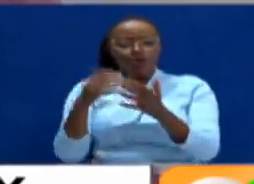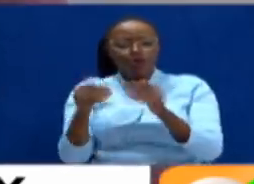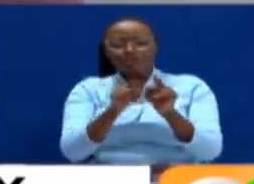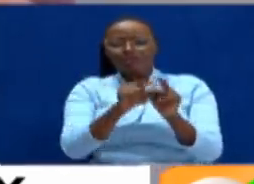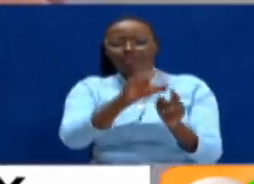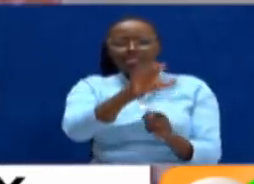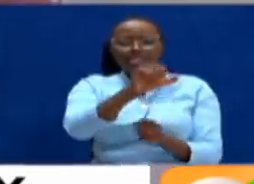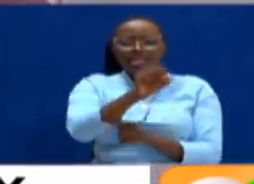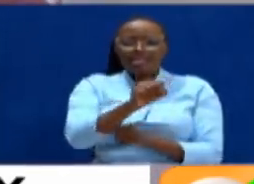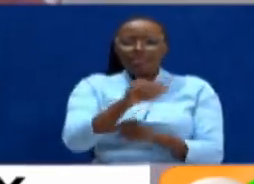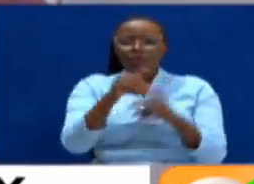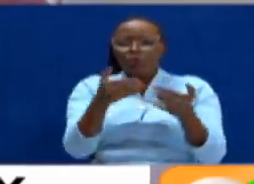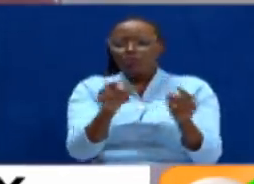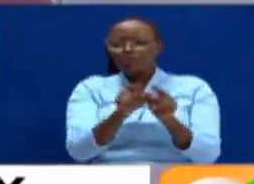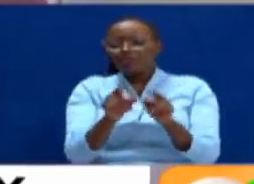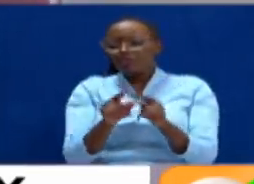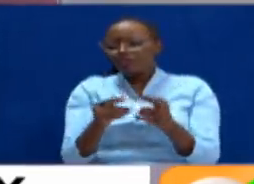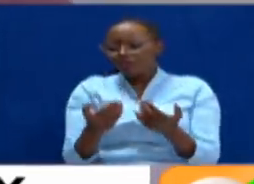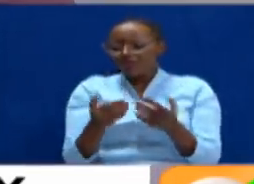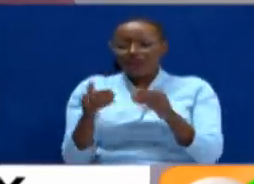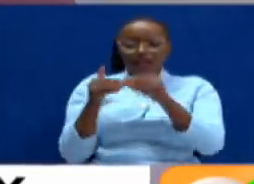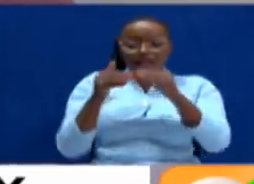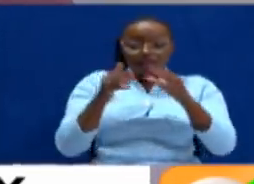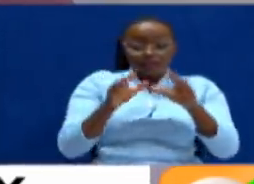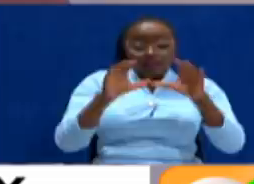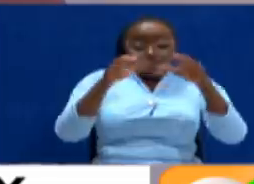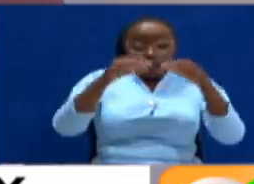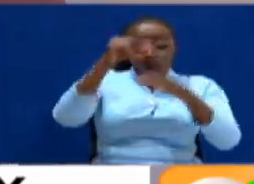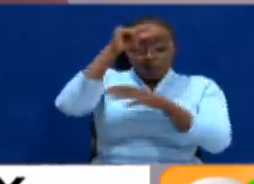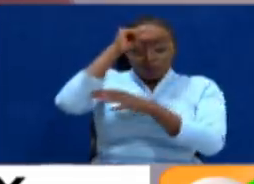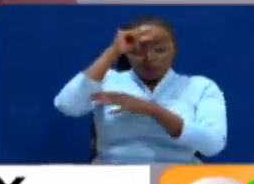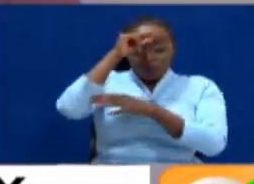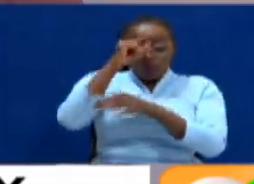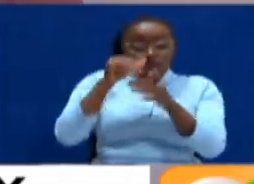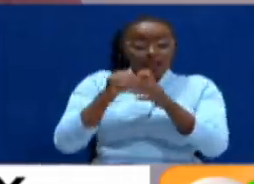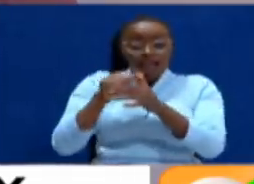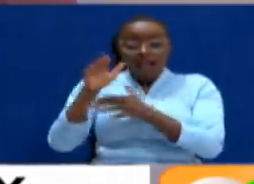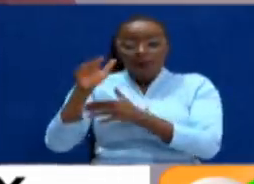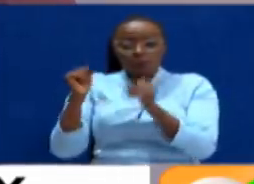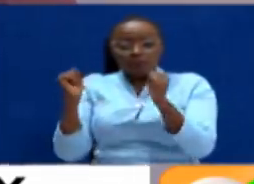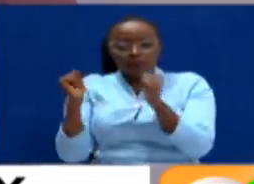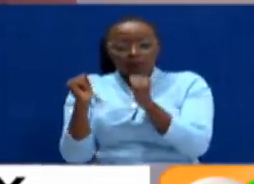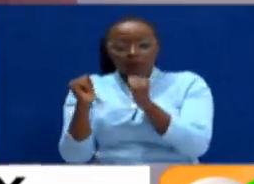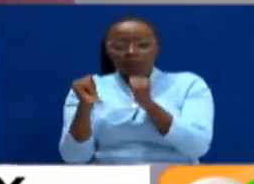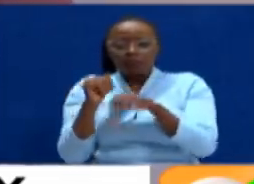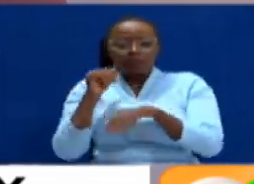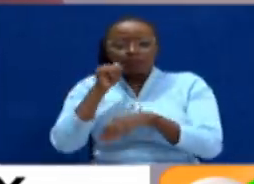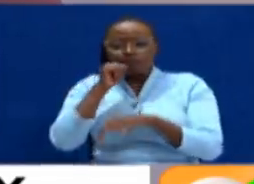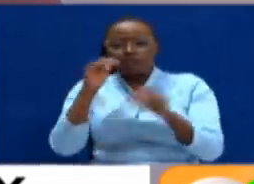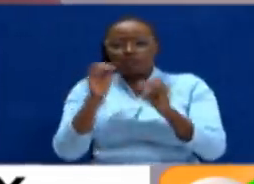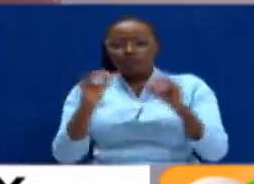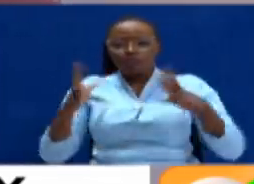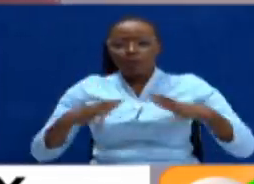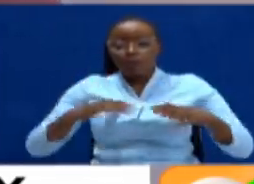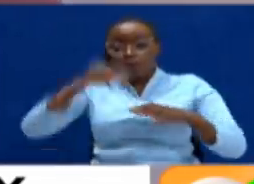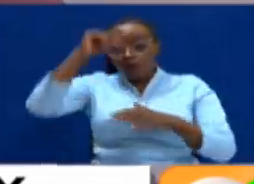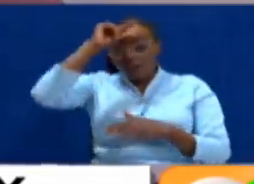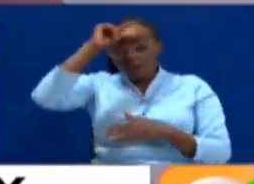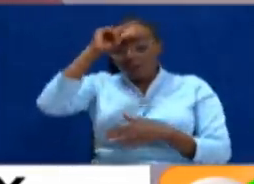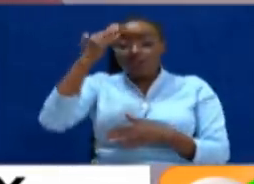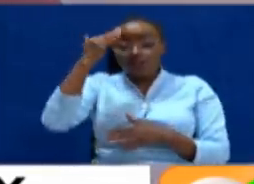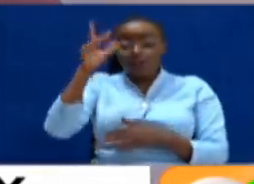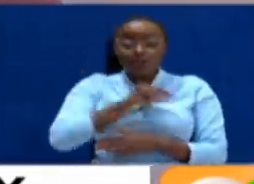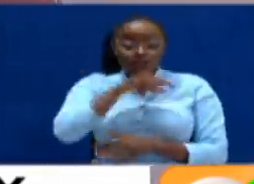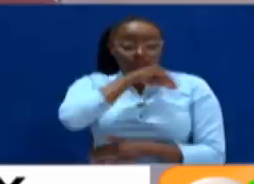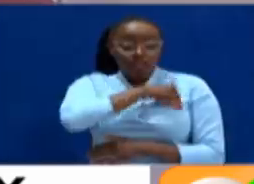maybe a PS, head of a parastatal, whatever it is. Because it's being out in the cold is not nice. It's not good for people who have been in government and tested